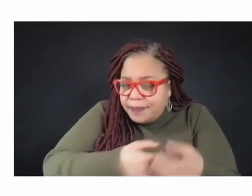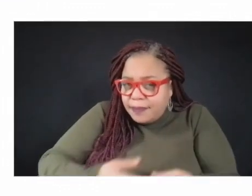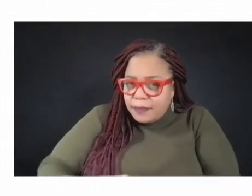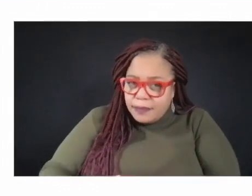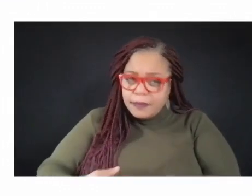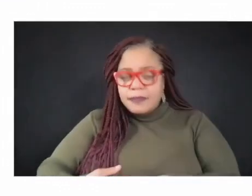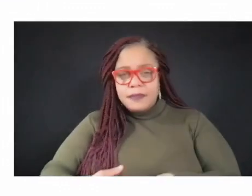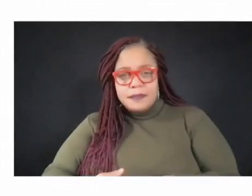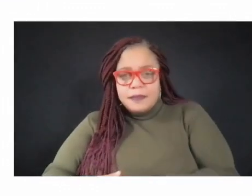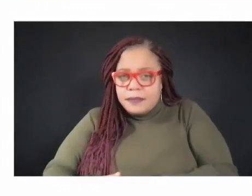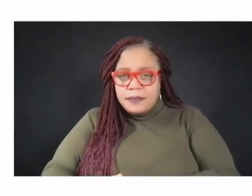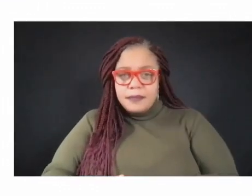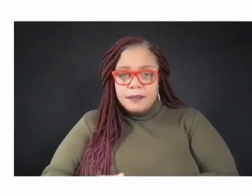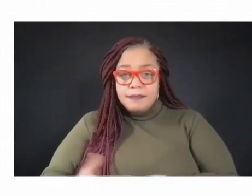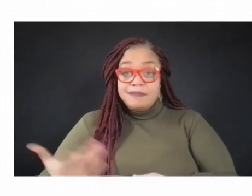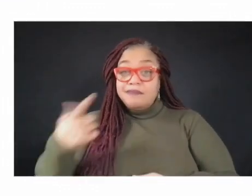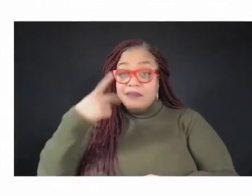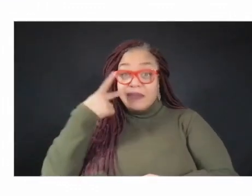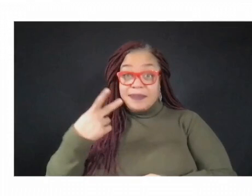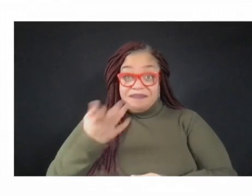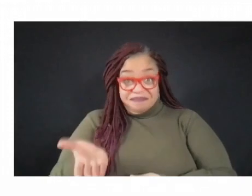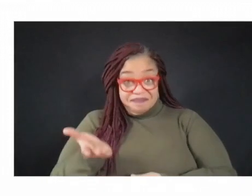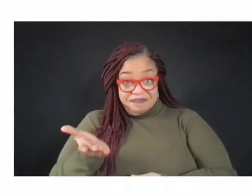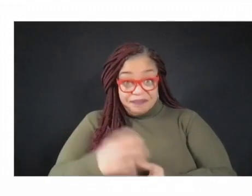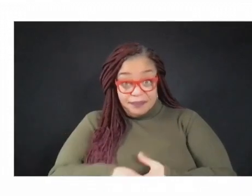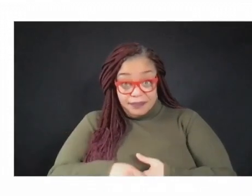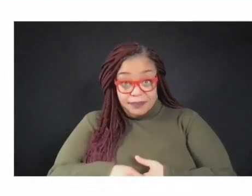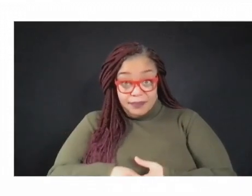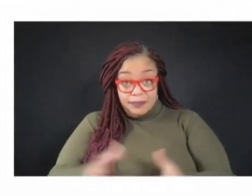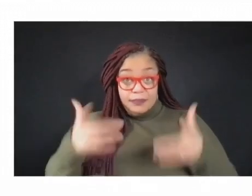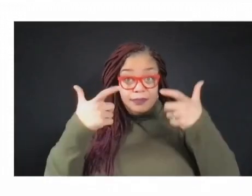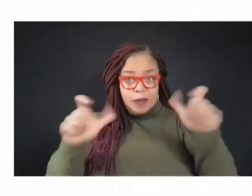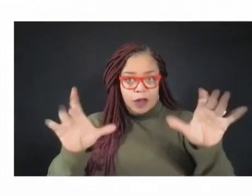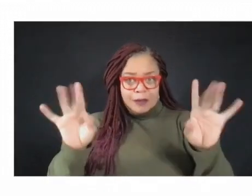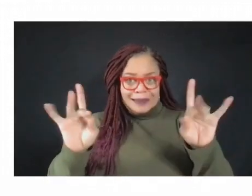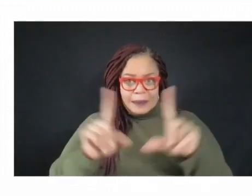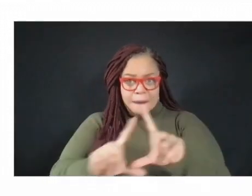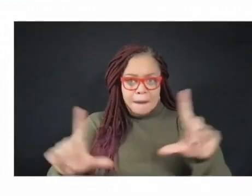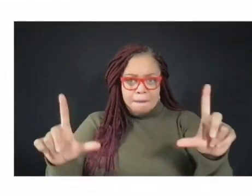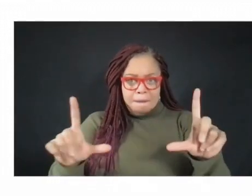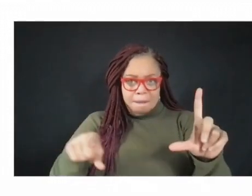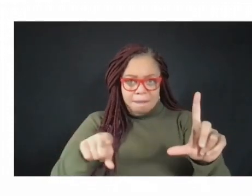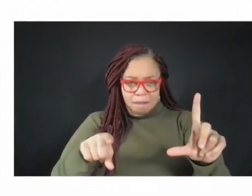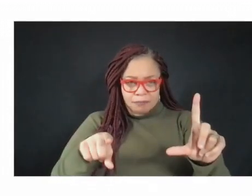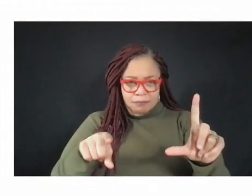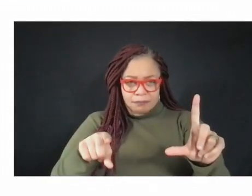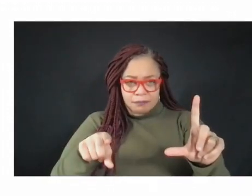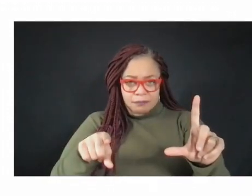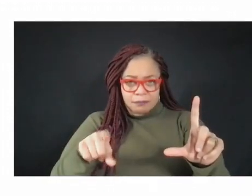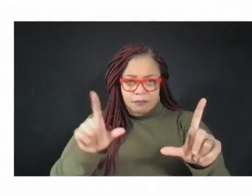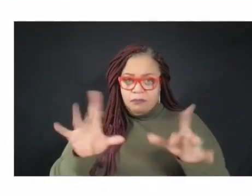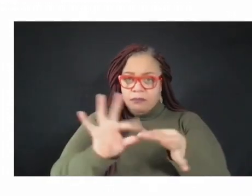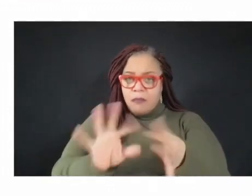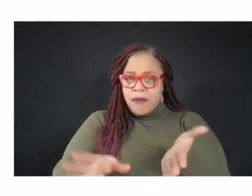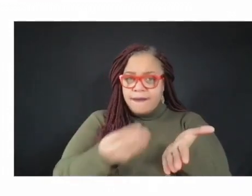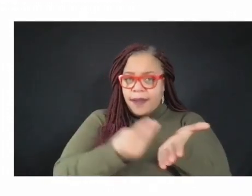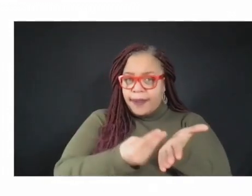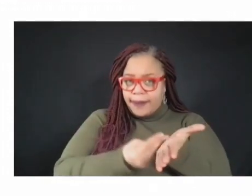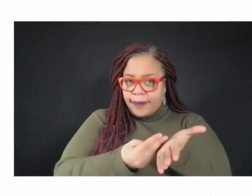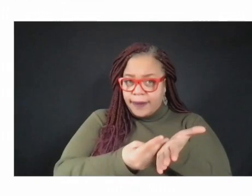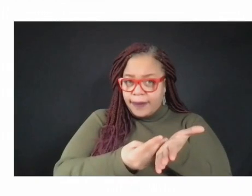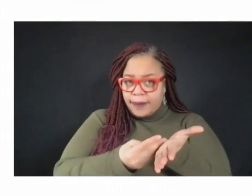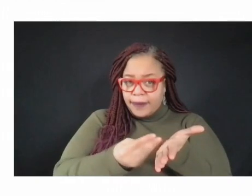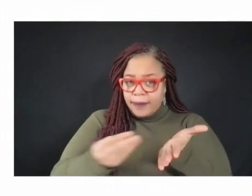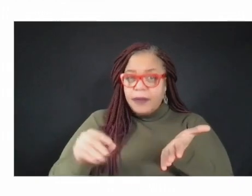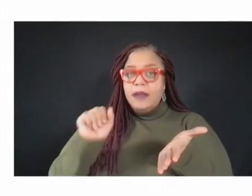I see a large sticky on funding. So to go to the session that Monica facilitated